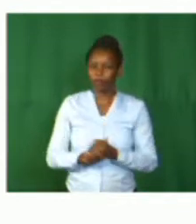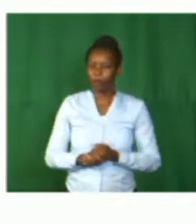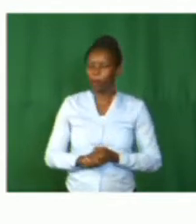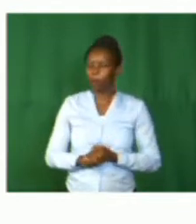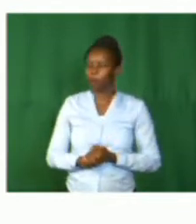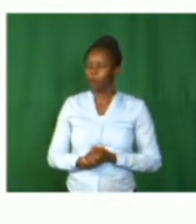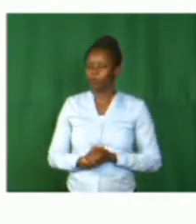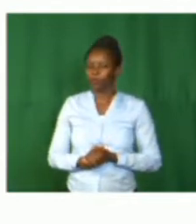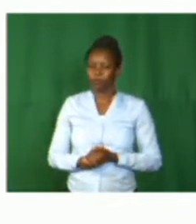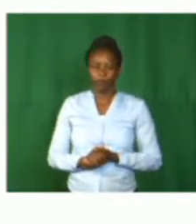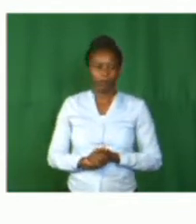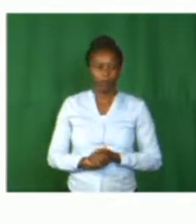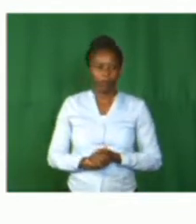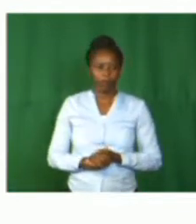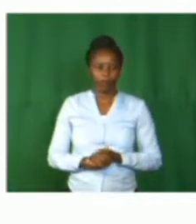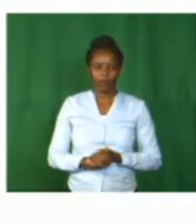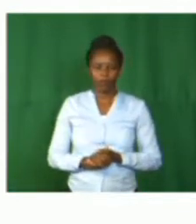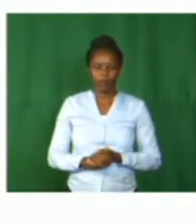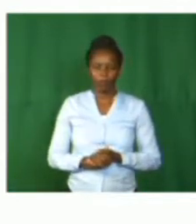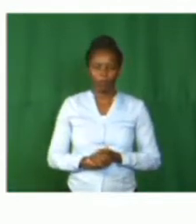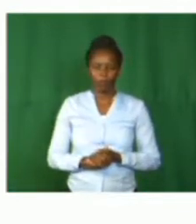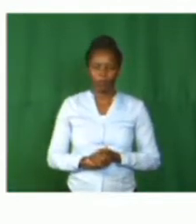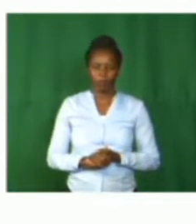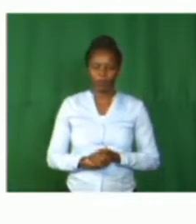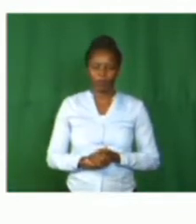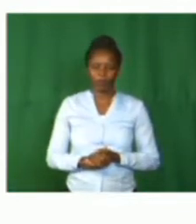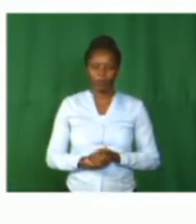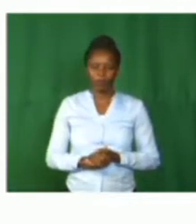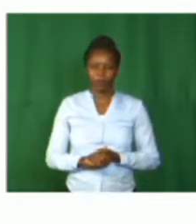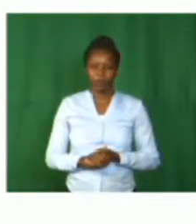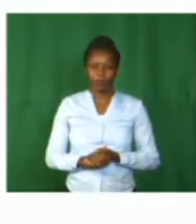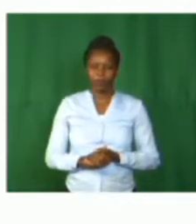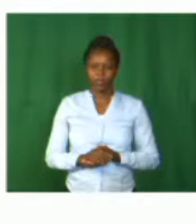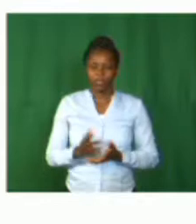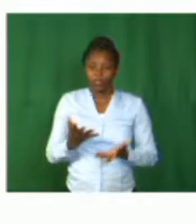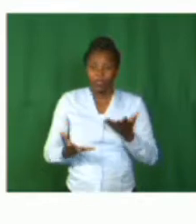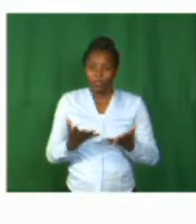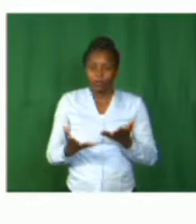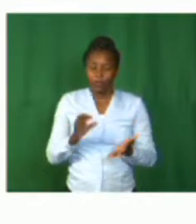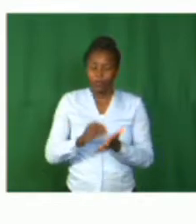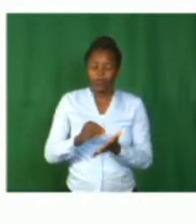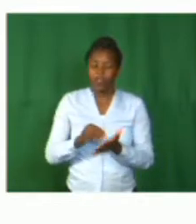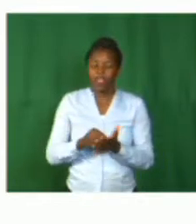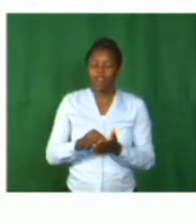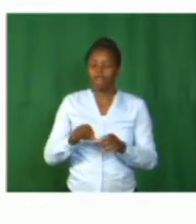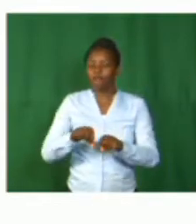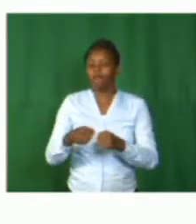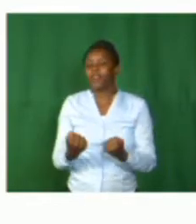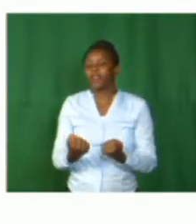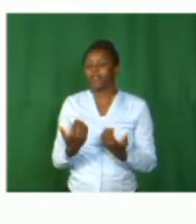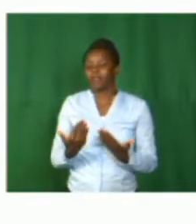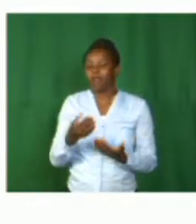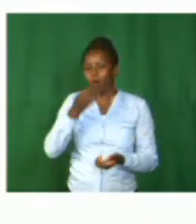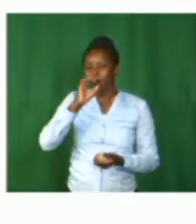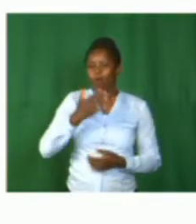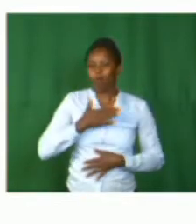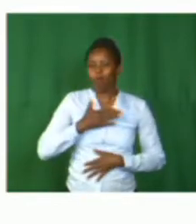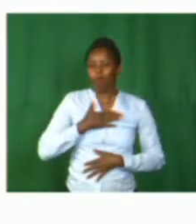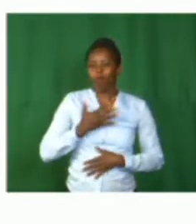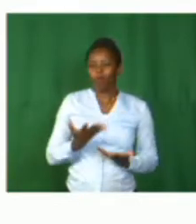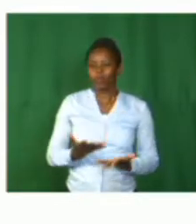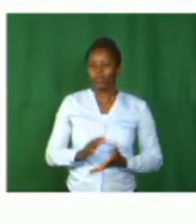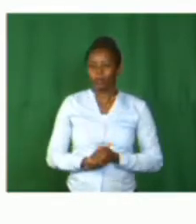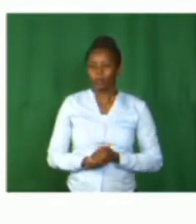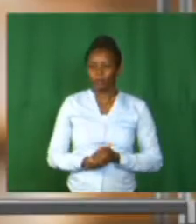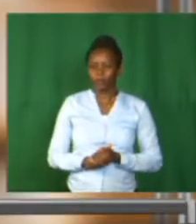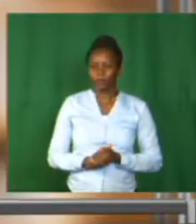to say? Yes. How about we just take a little bit of a break, maybe for you to have a water break. We'll be back